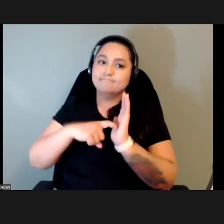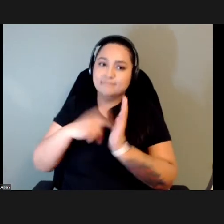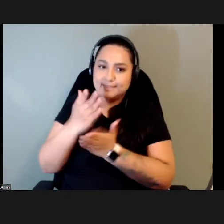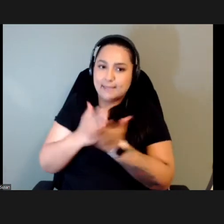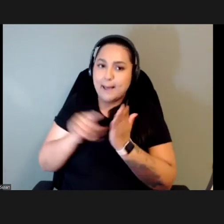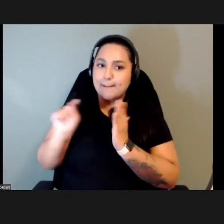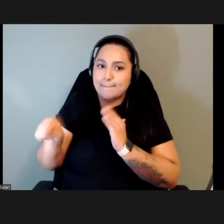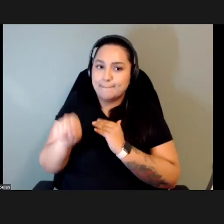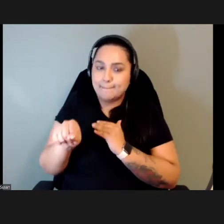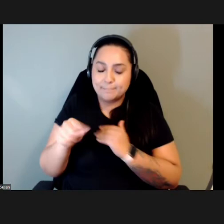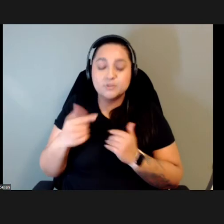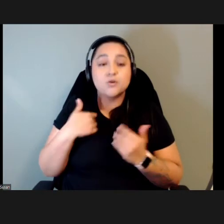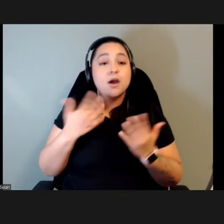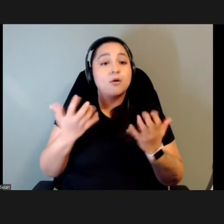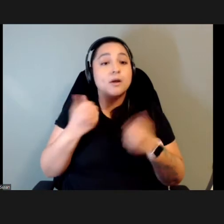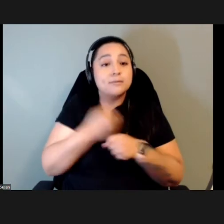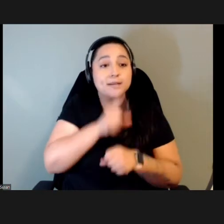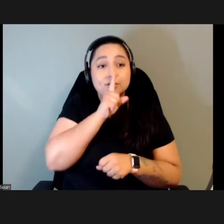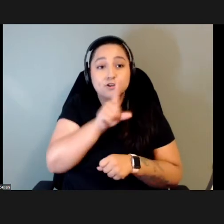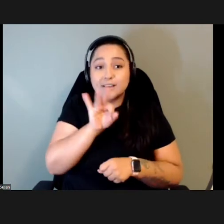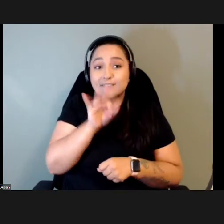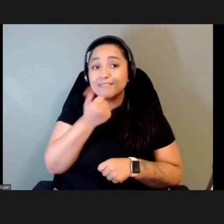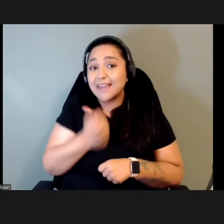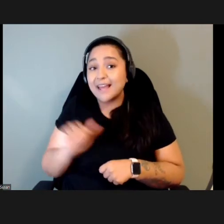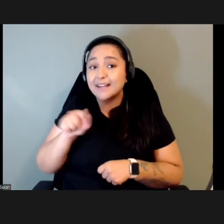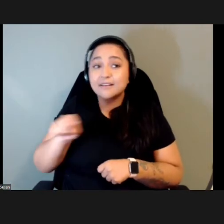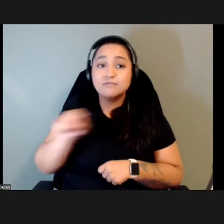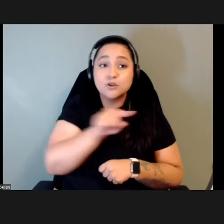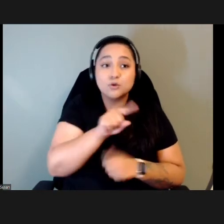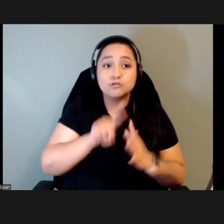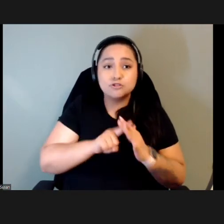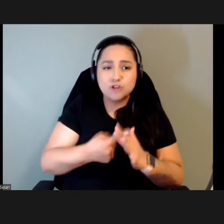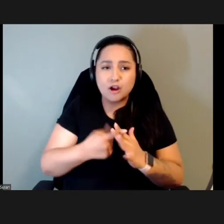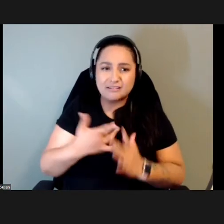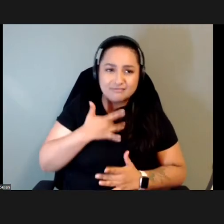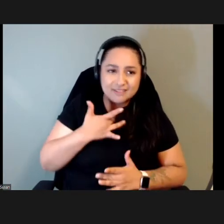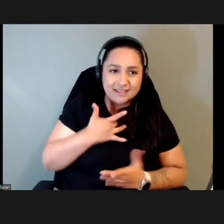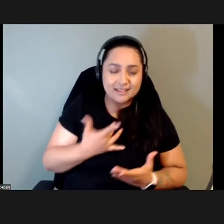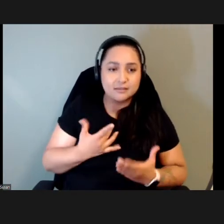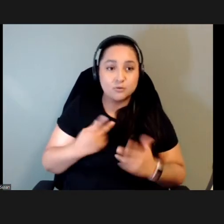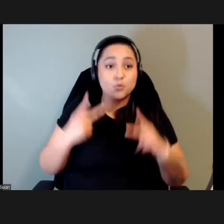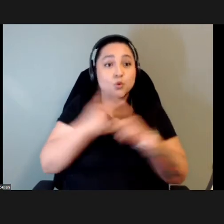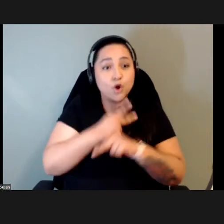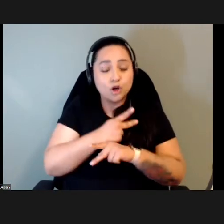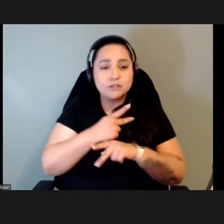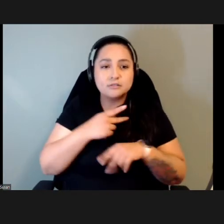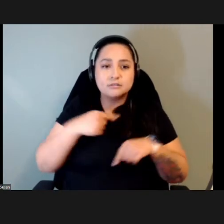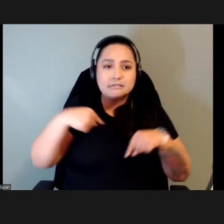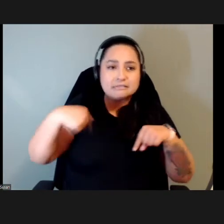if someone here starts to experience anxiety, they are welcome